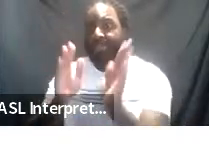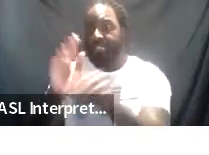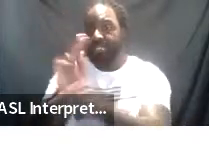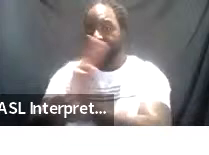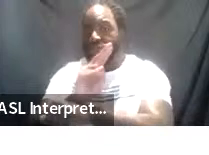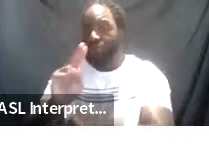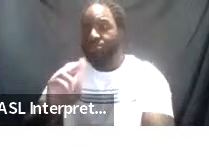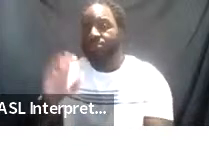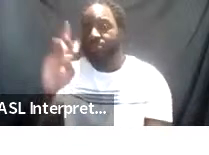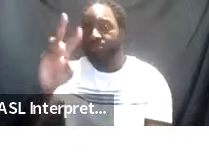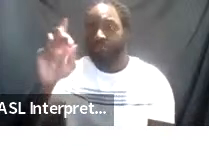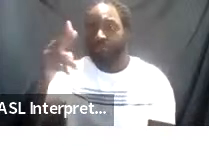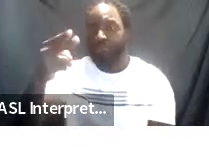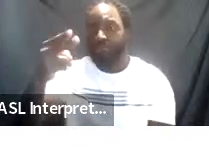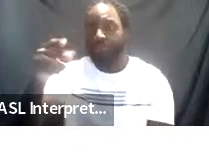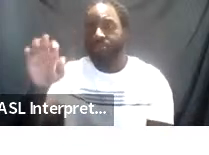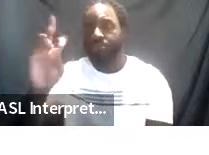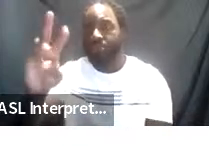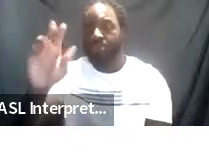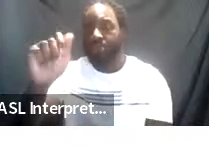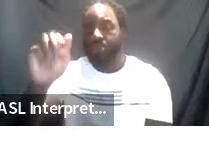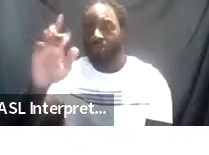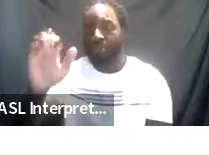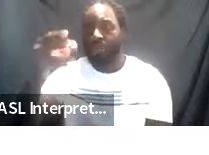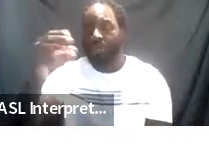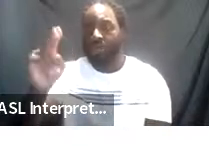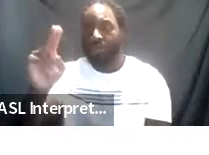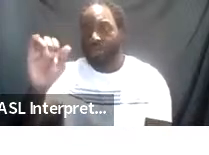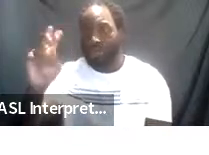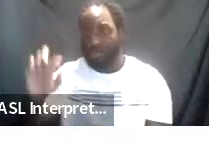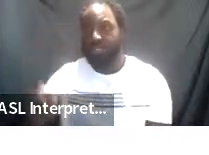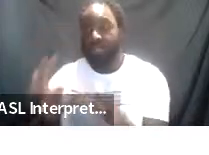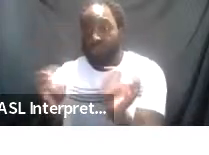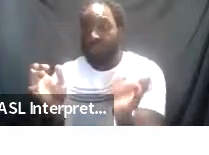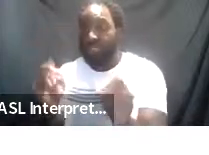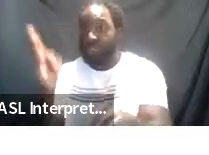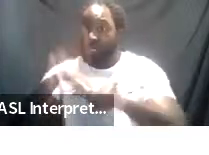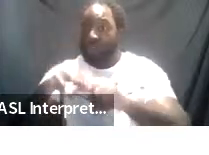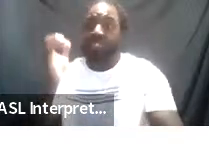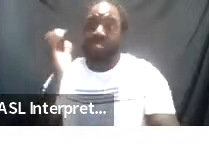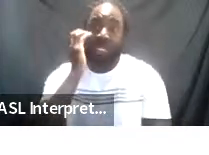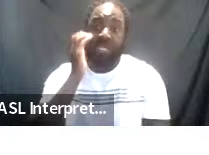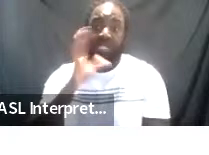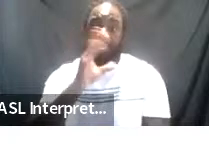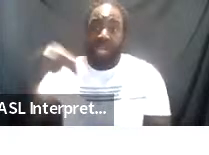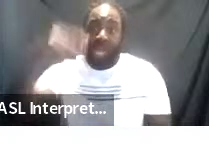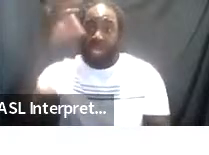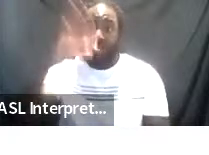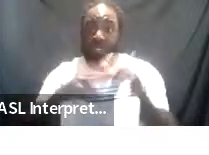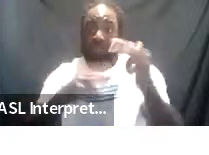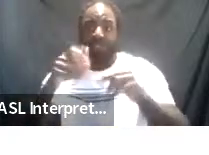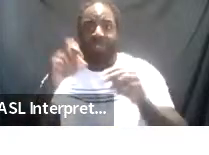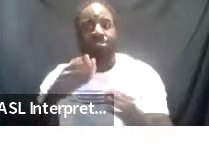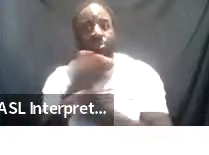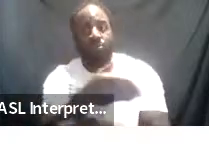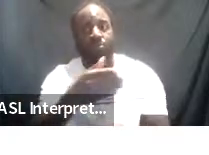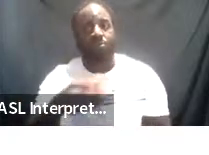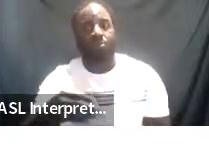Same deal. If they were wanting to increase the density or the height of the buildings, they would have to go through a